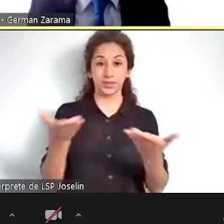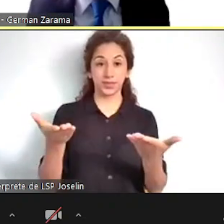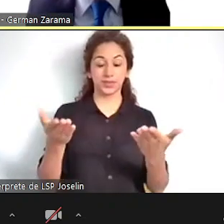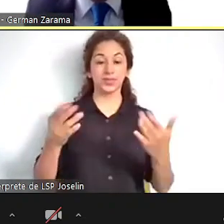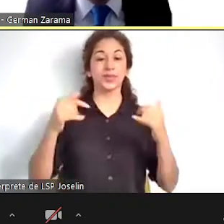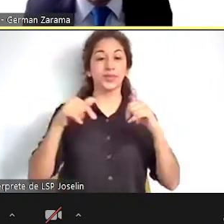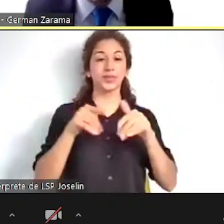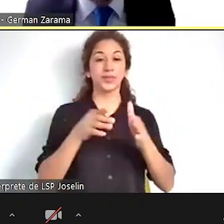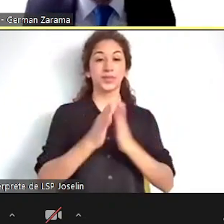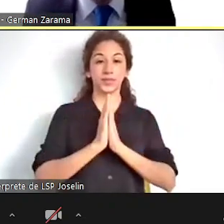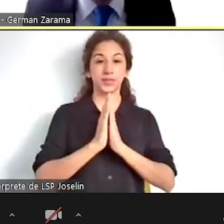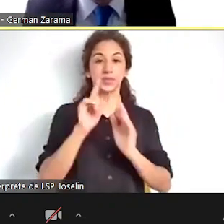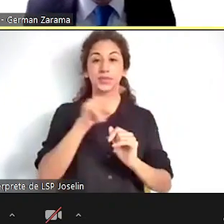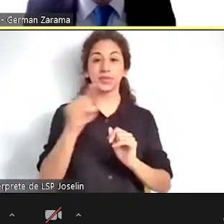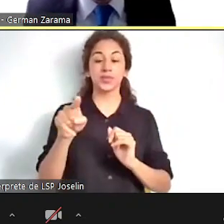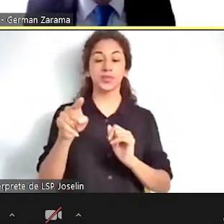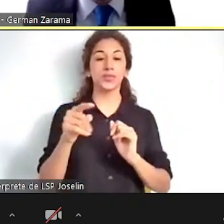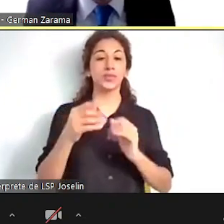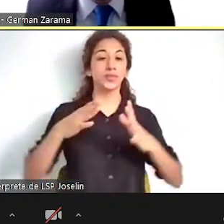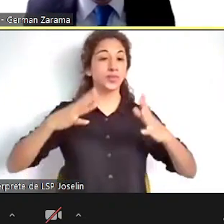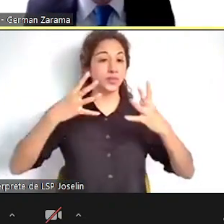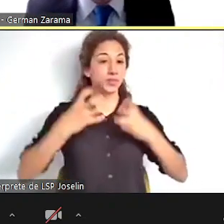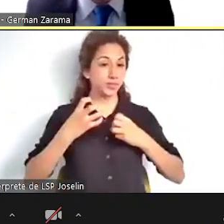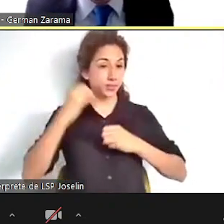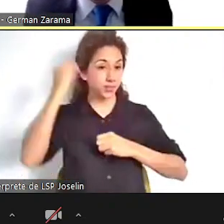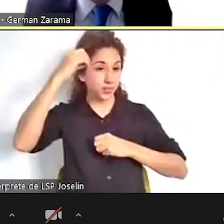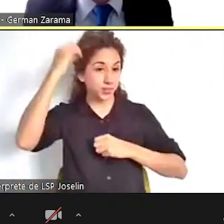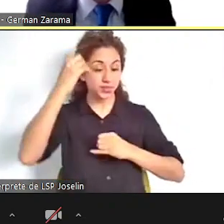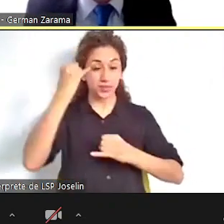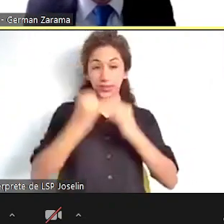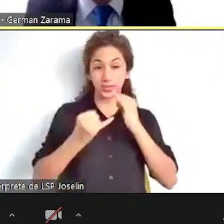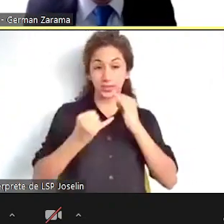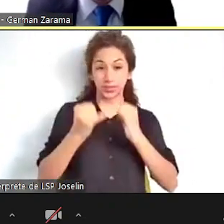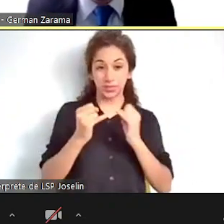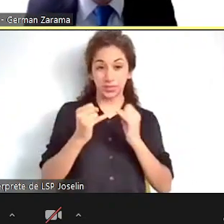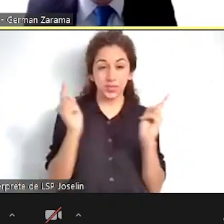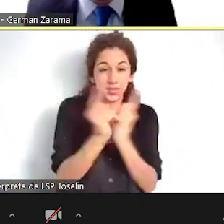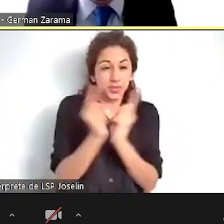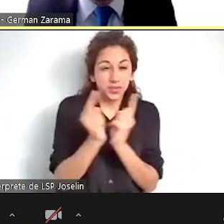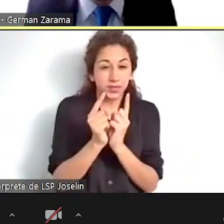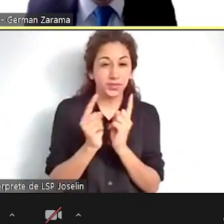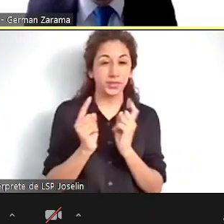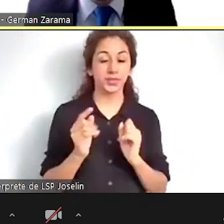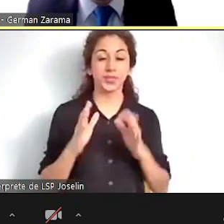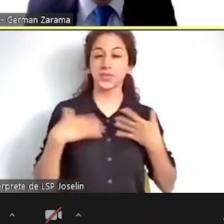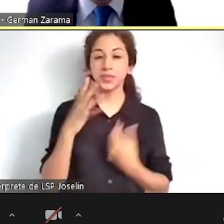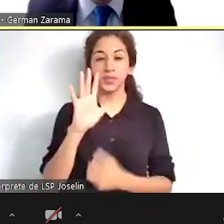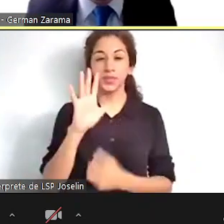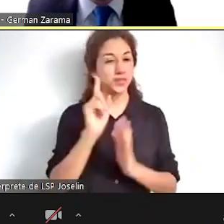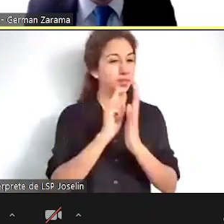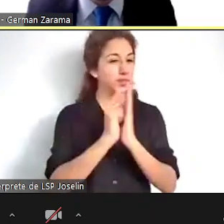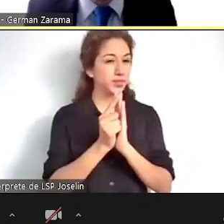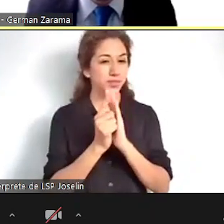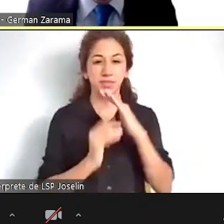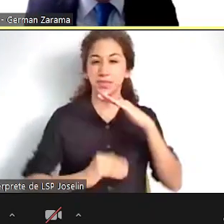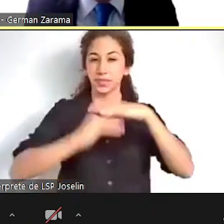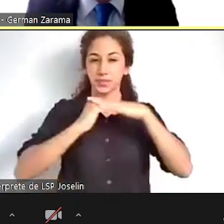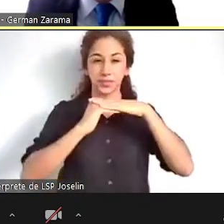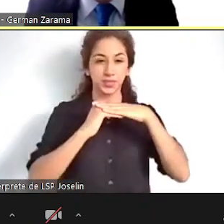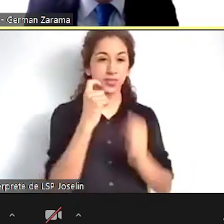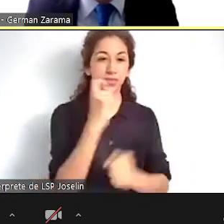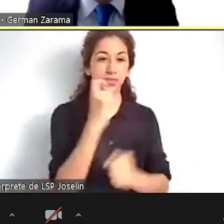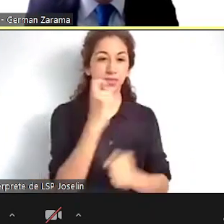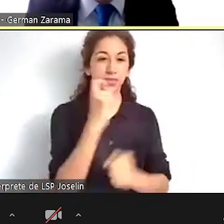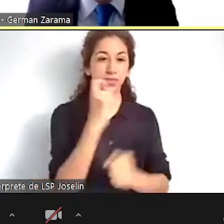panelists in that space to round out their concert final considerations we're to have four or five minutes